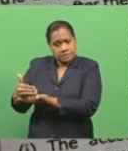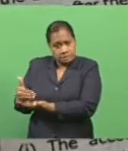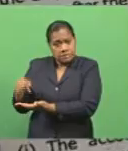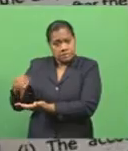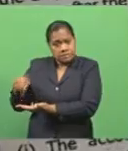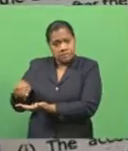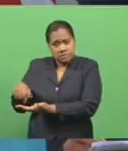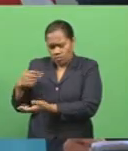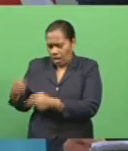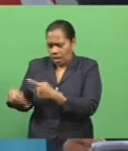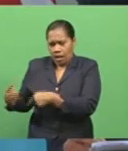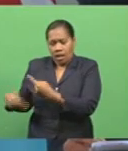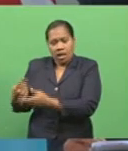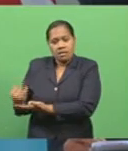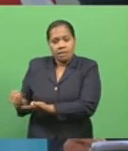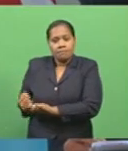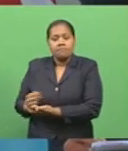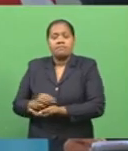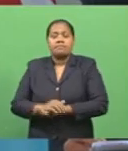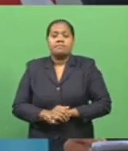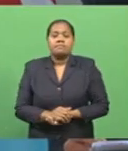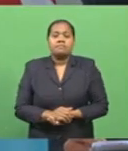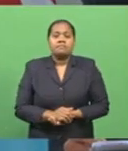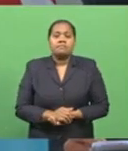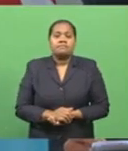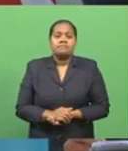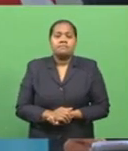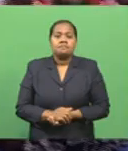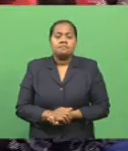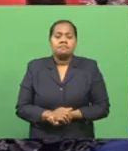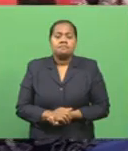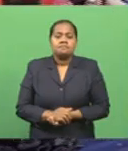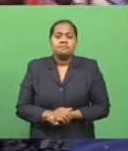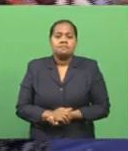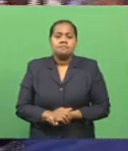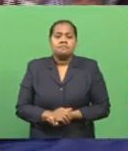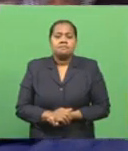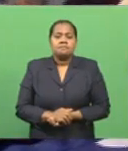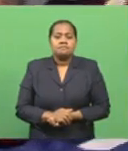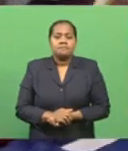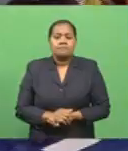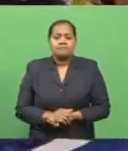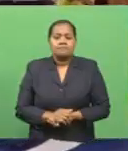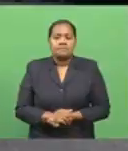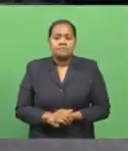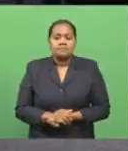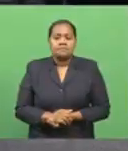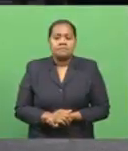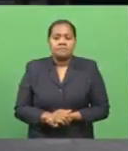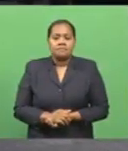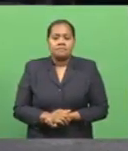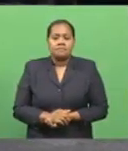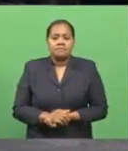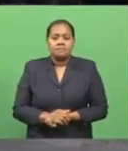generate income. I also understand that some of the people who are still working, the union dues are still being cut.